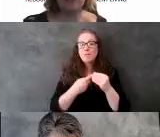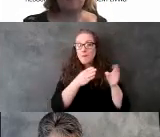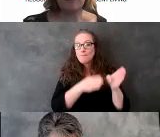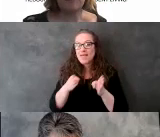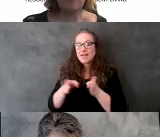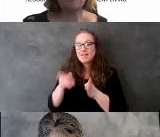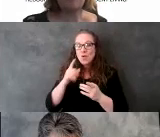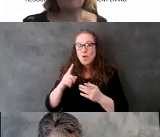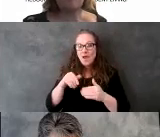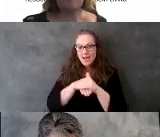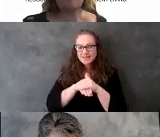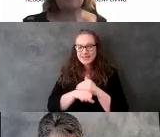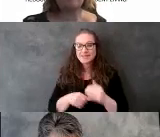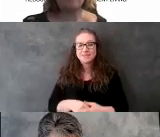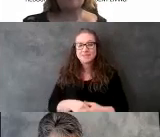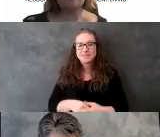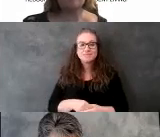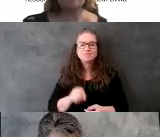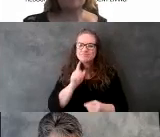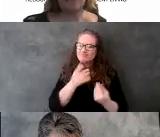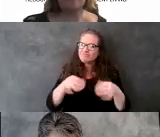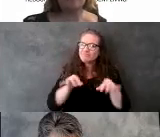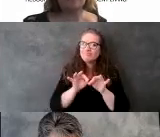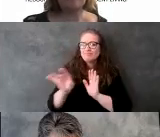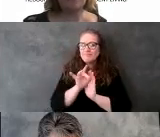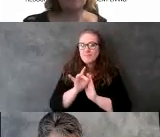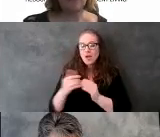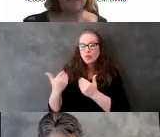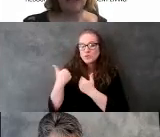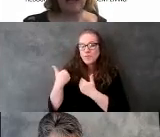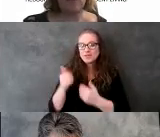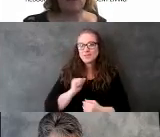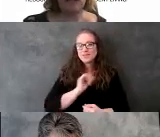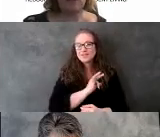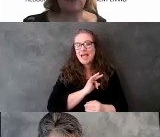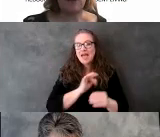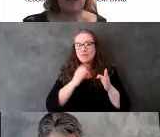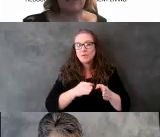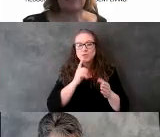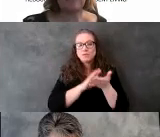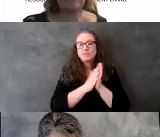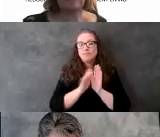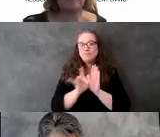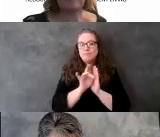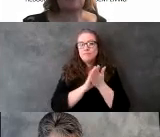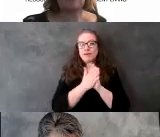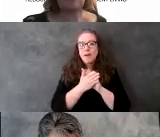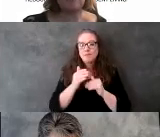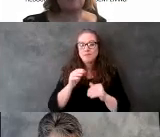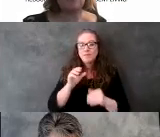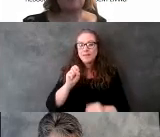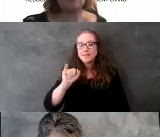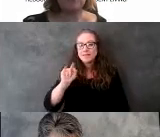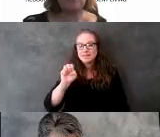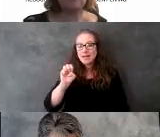quick. It's really important that you designate a responsible staff person to be your site ADA coordinator, and at least make sure that